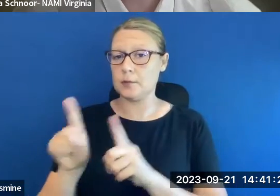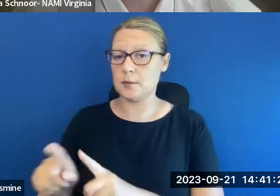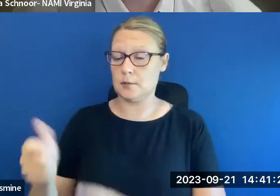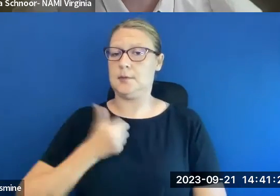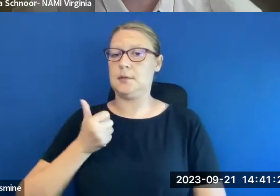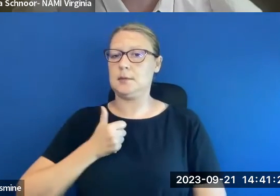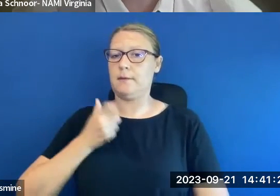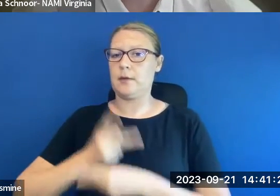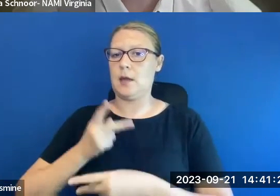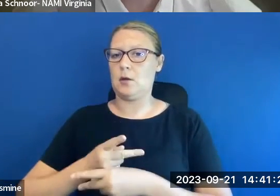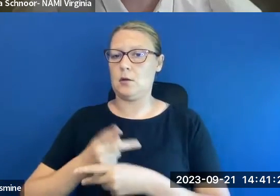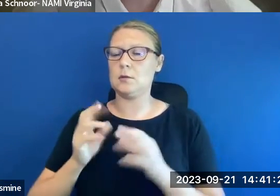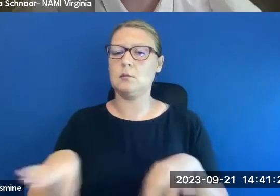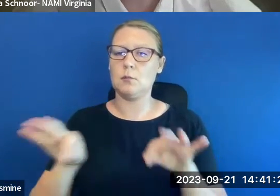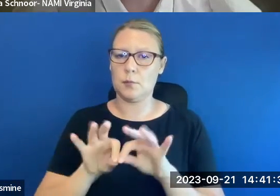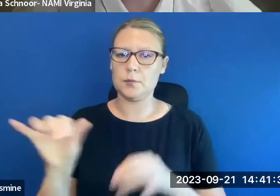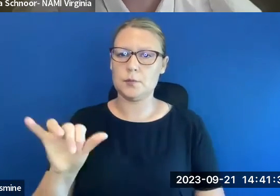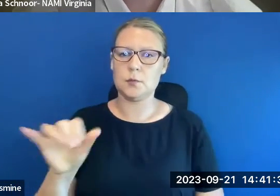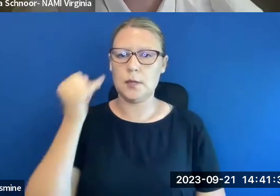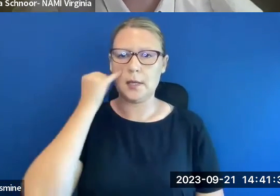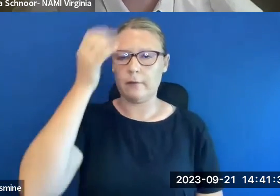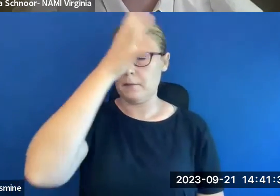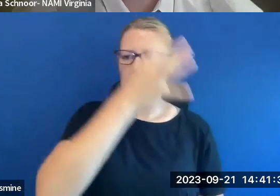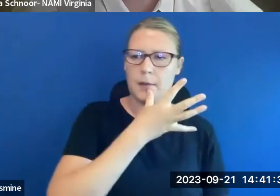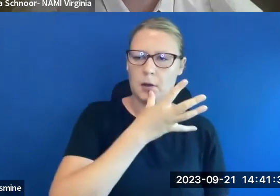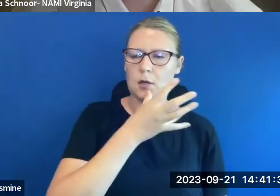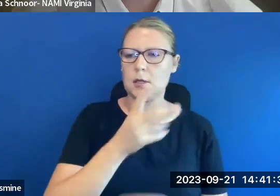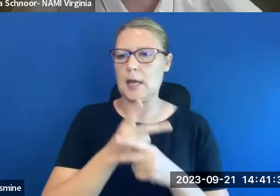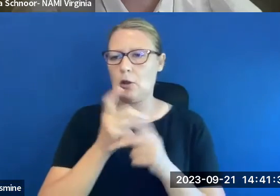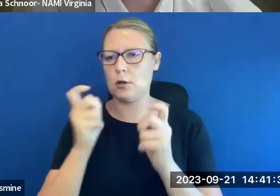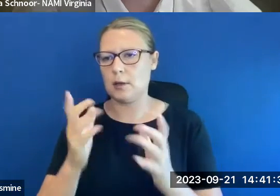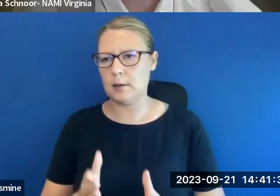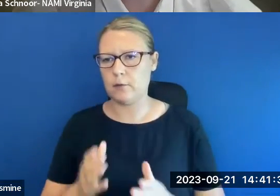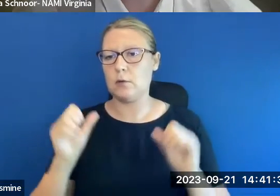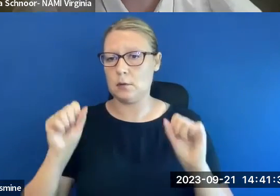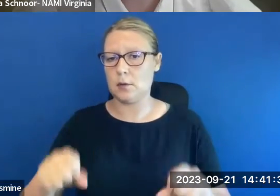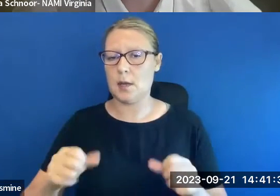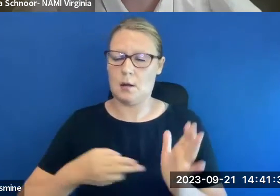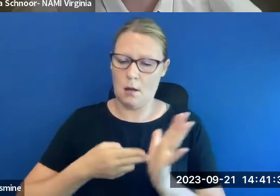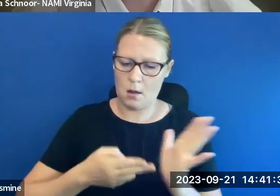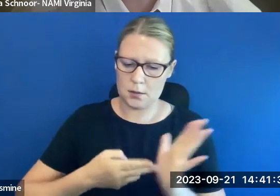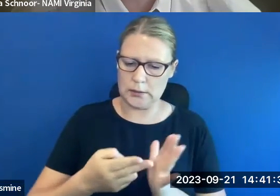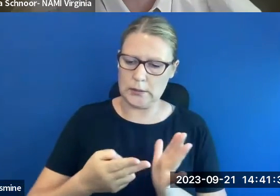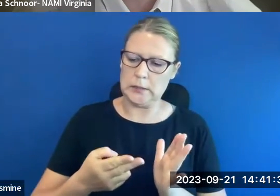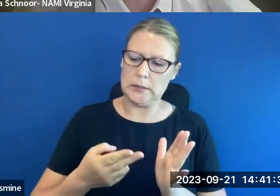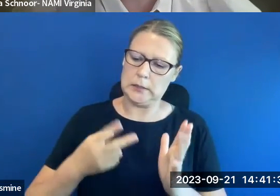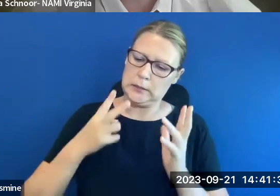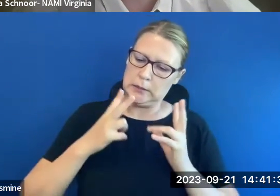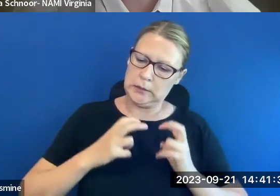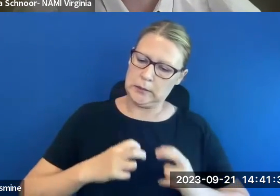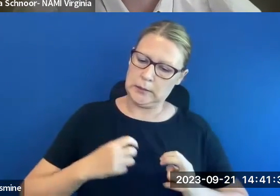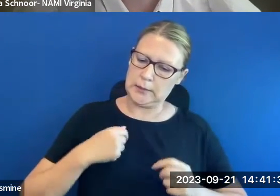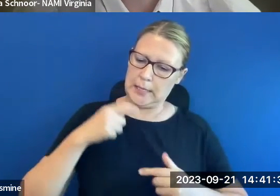it. And I think if a parent or caregiver can do those things and be honest with themselves about what they